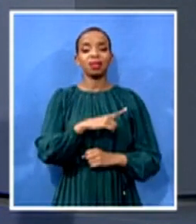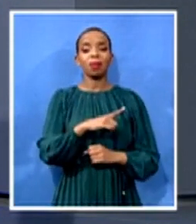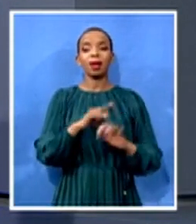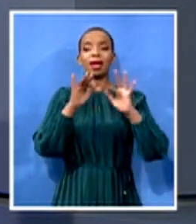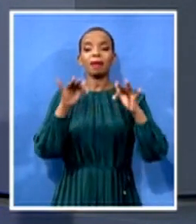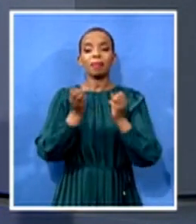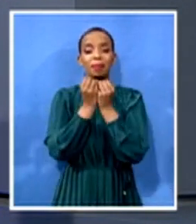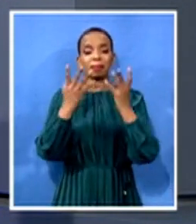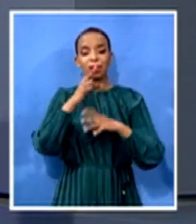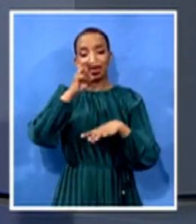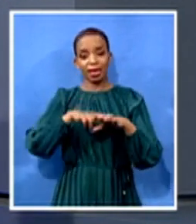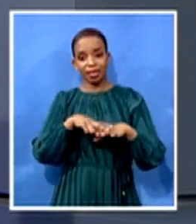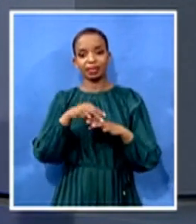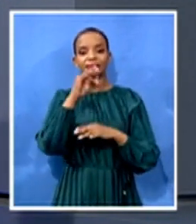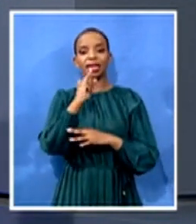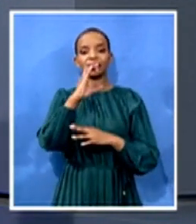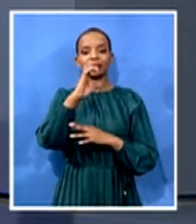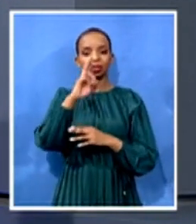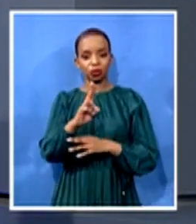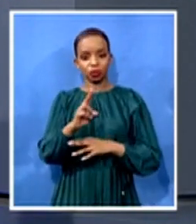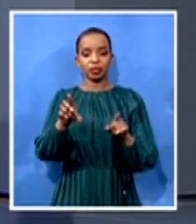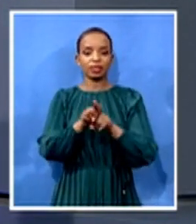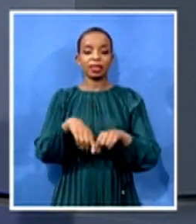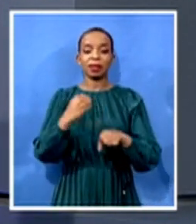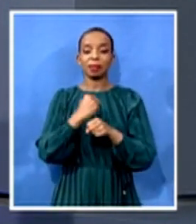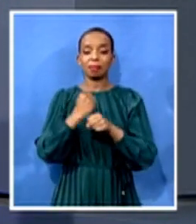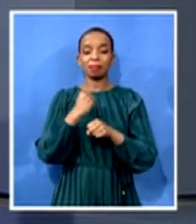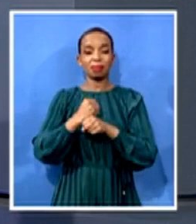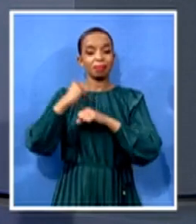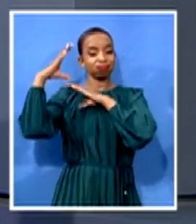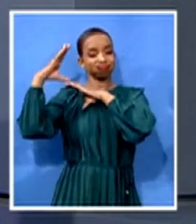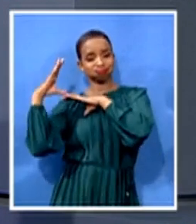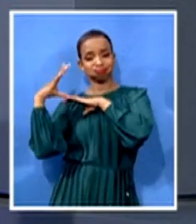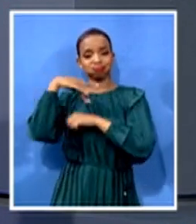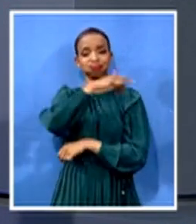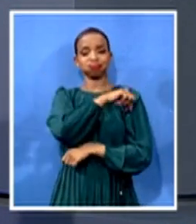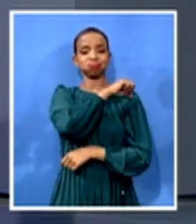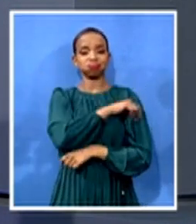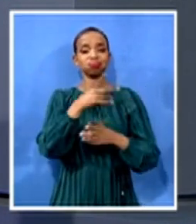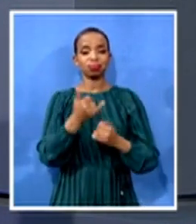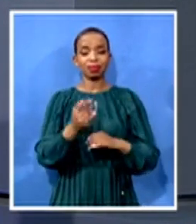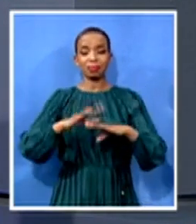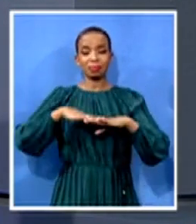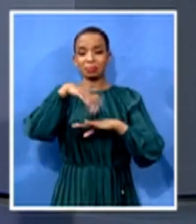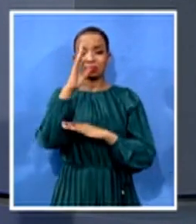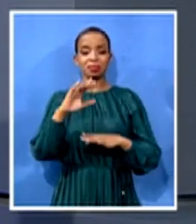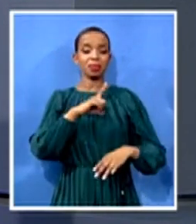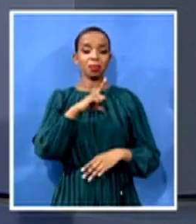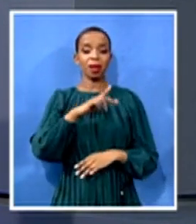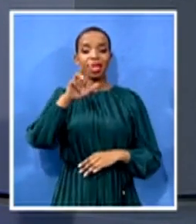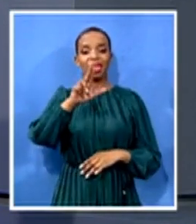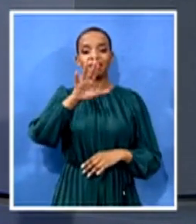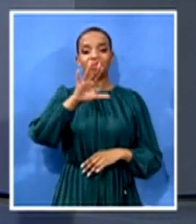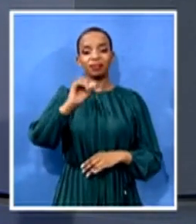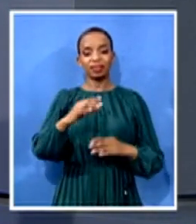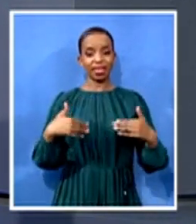increased workload in the hospitals is being exacerbated by the 850 healthcare workers who've been infected. Just yesterday,